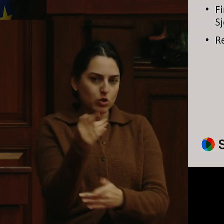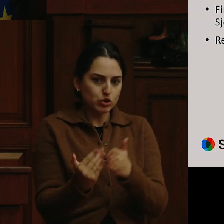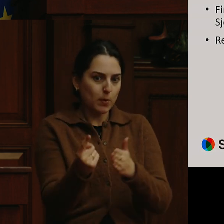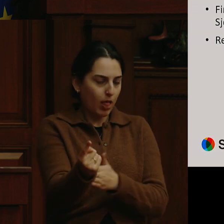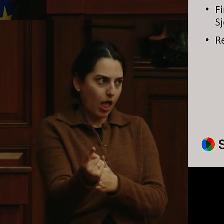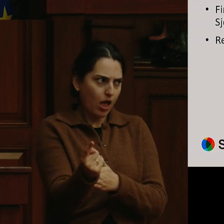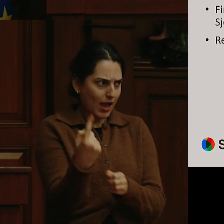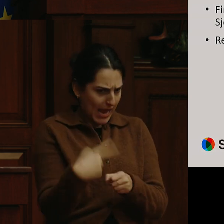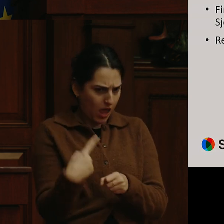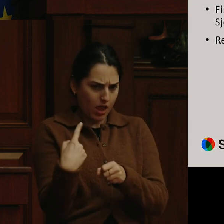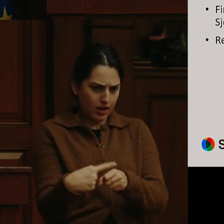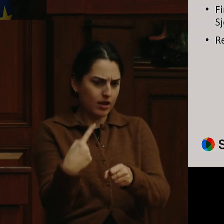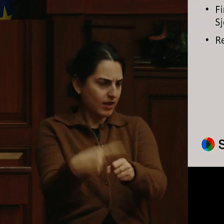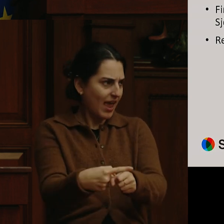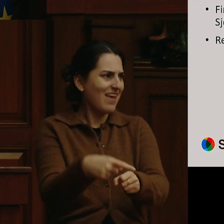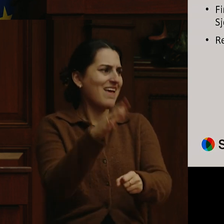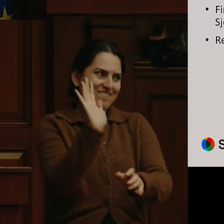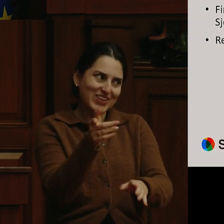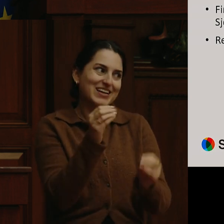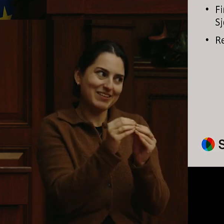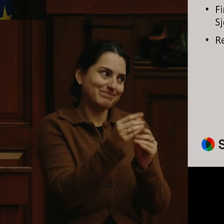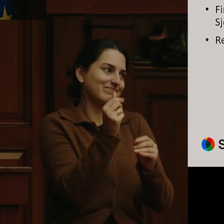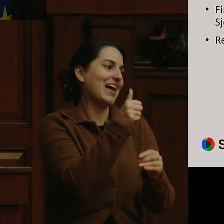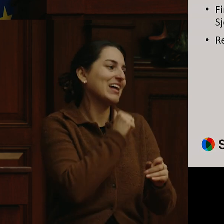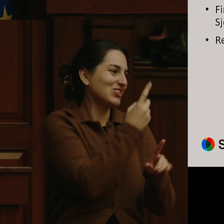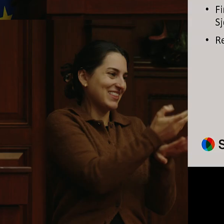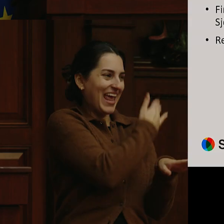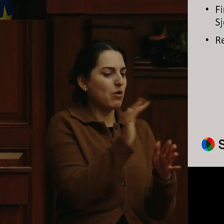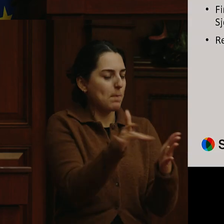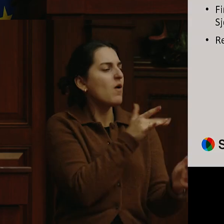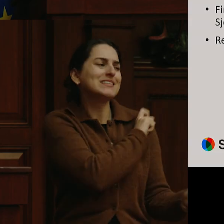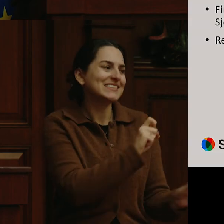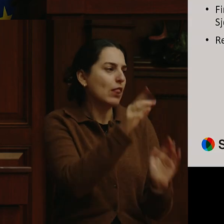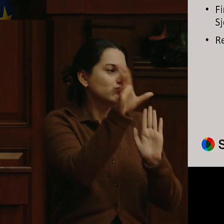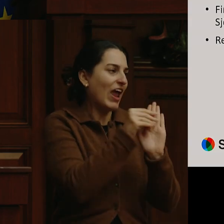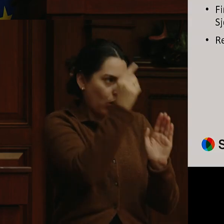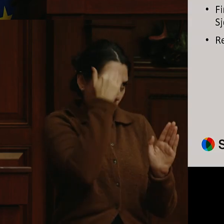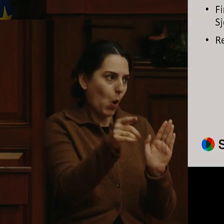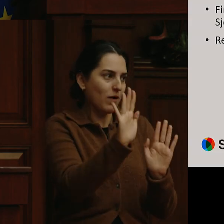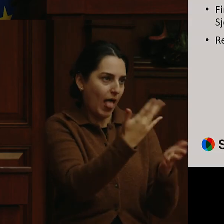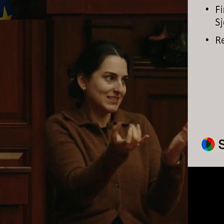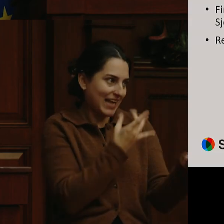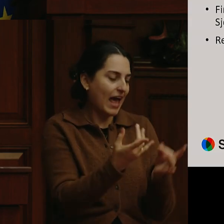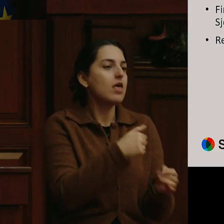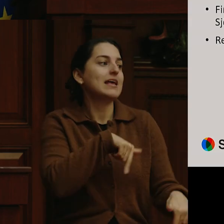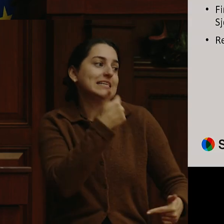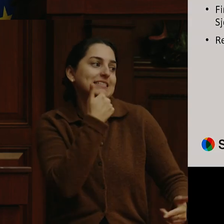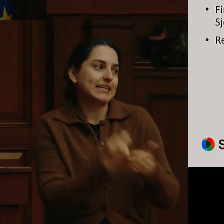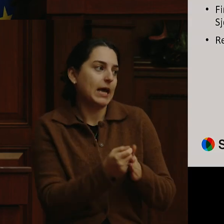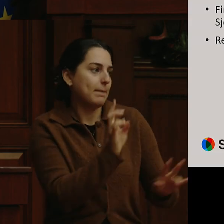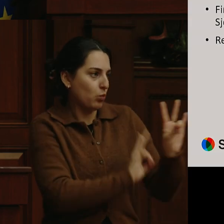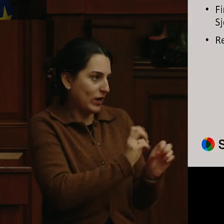definitively been answered, we'll remove that from the process, but we'll still keep a record of it. And then we'll run a second survey